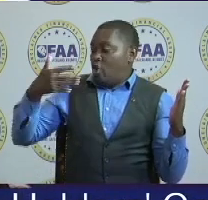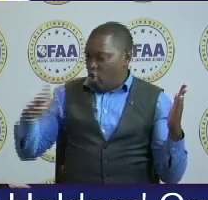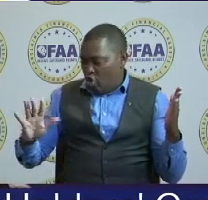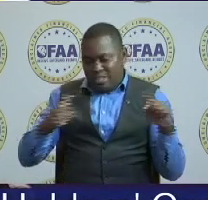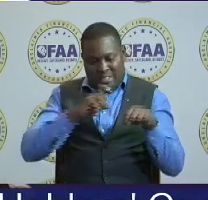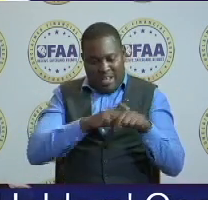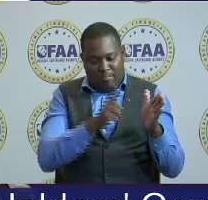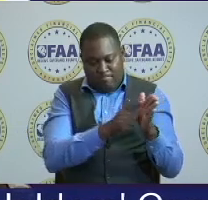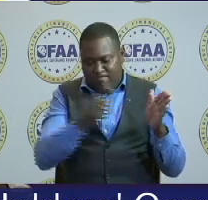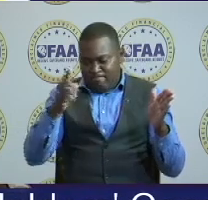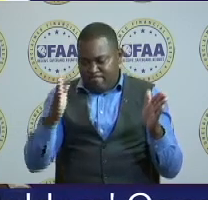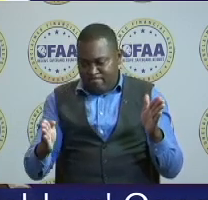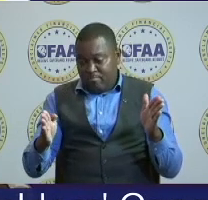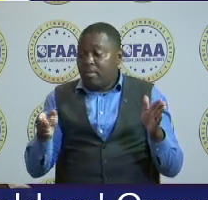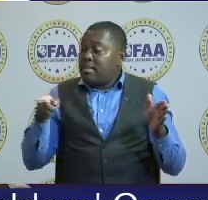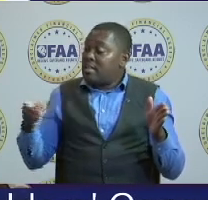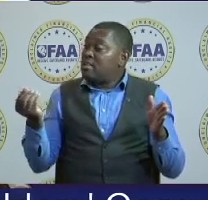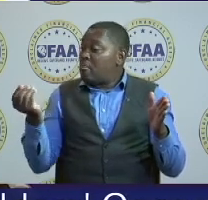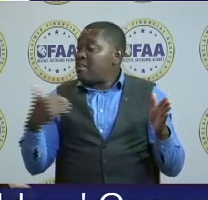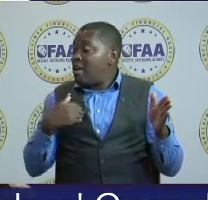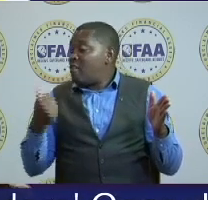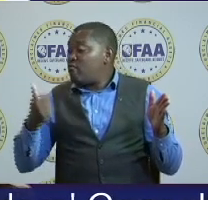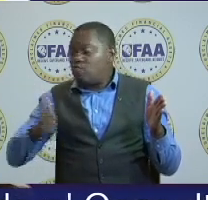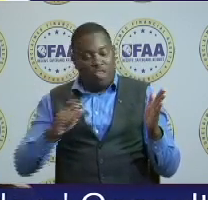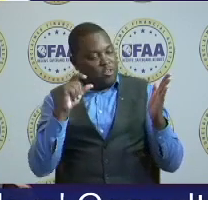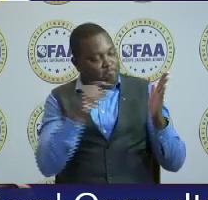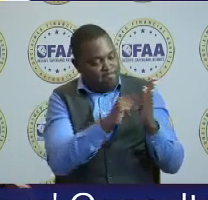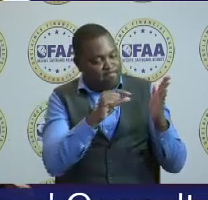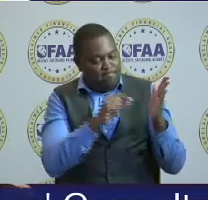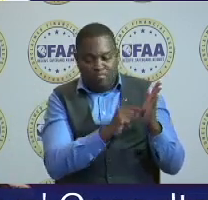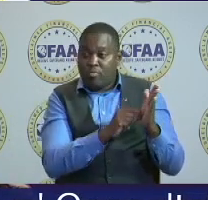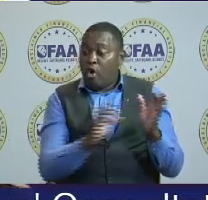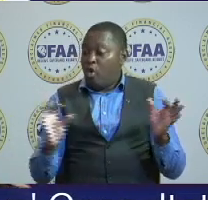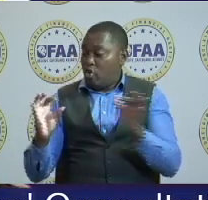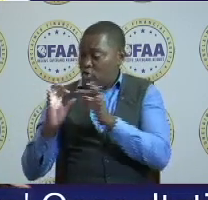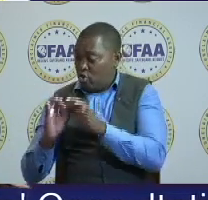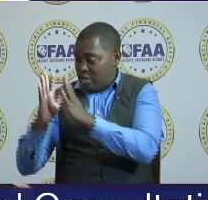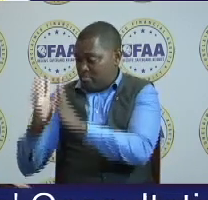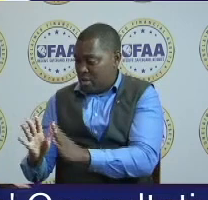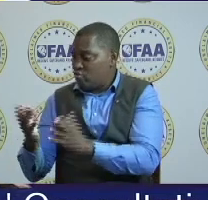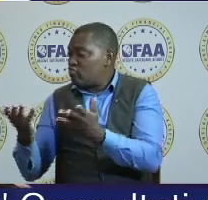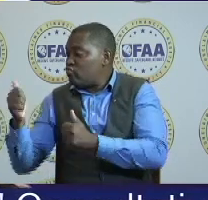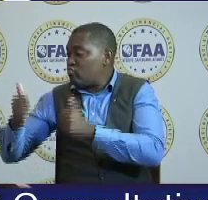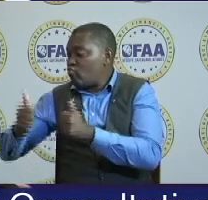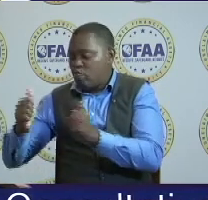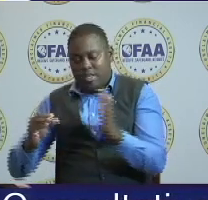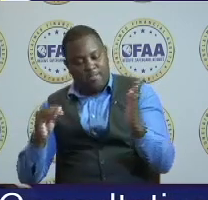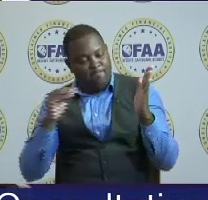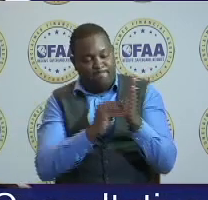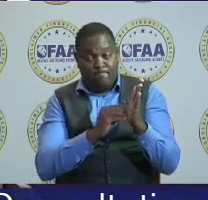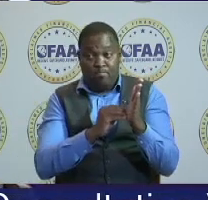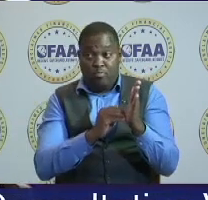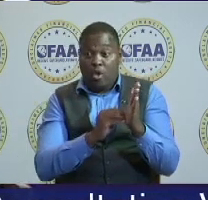time. And this is the money that we have. And these are the details of the contact person that we have. So from our end, what we get on or before 1st of